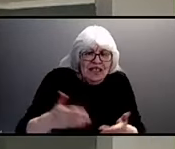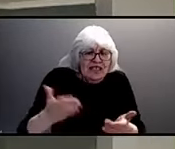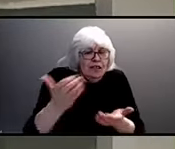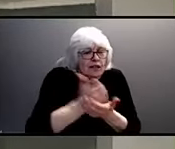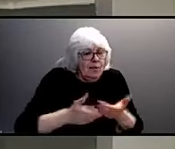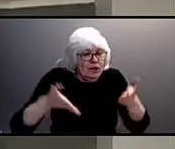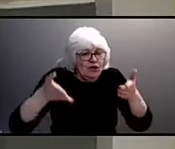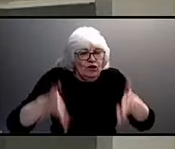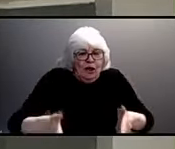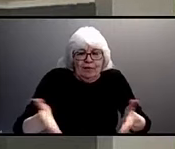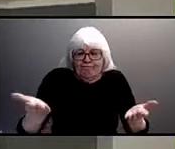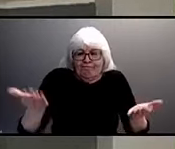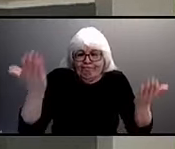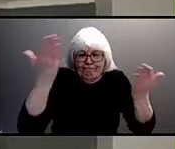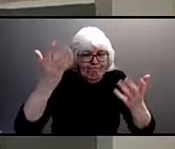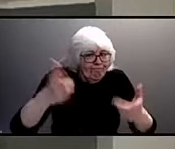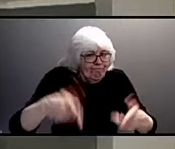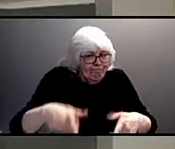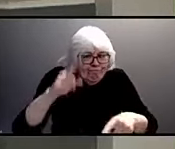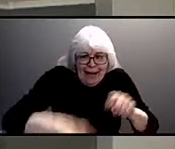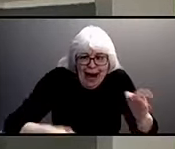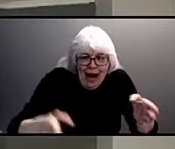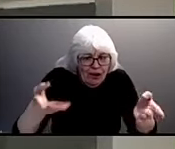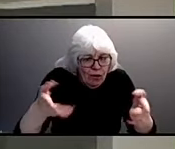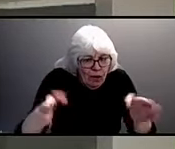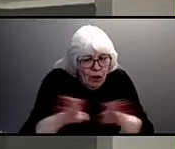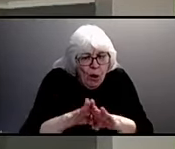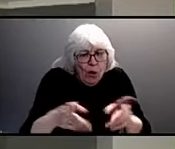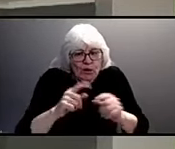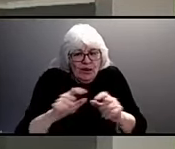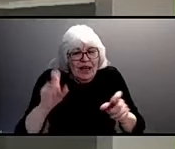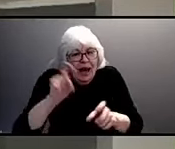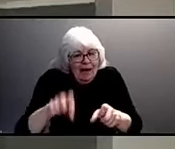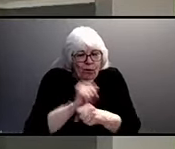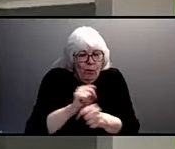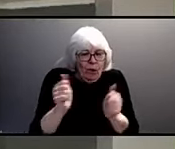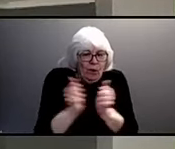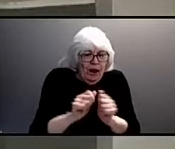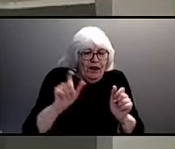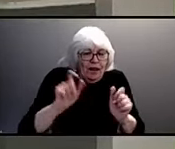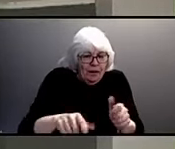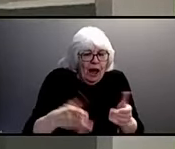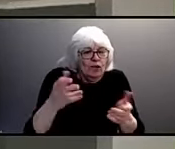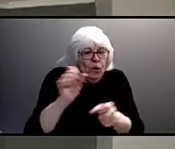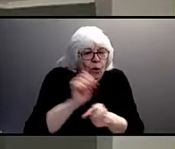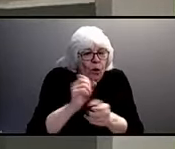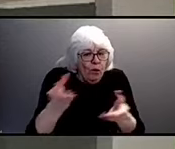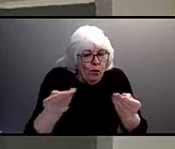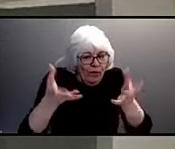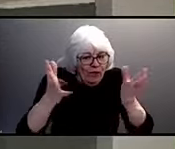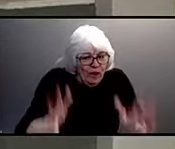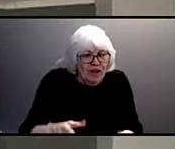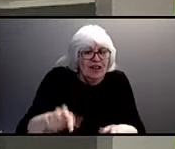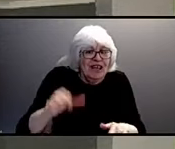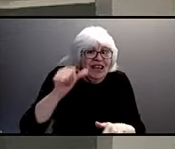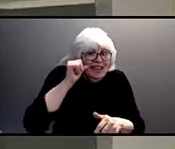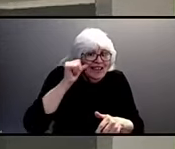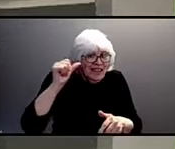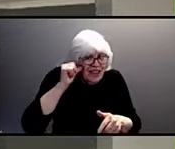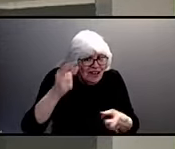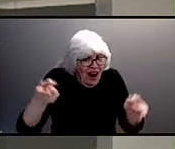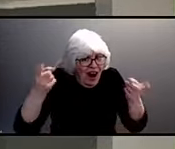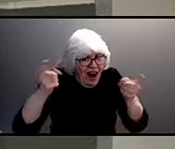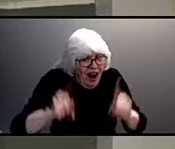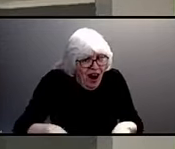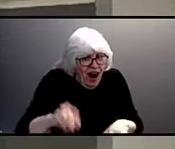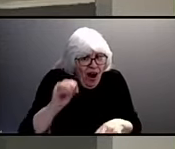through those, again, working with the service providers, you know, making, yesterday we had an oil tank leak blow, we had a propane